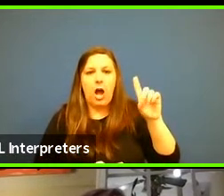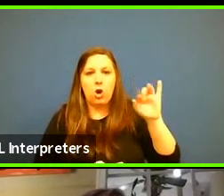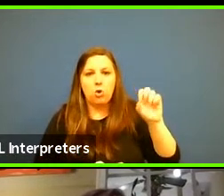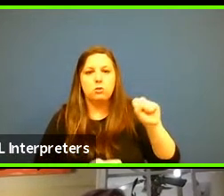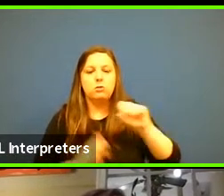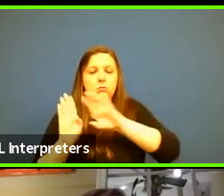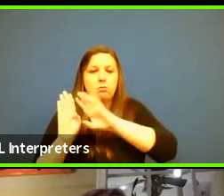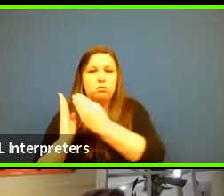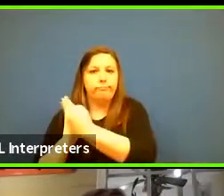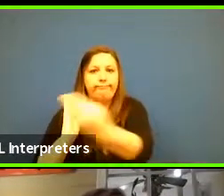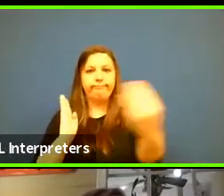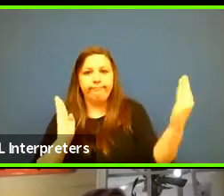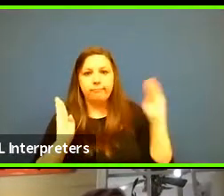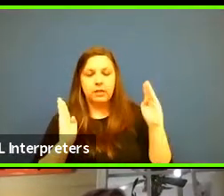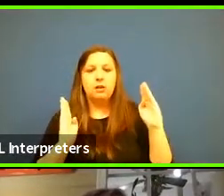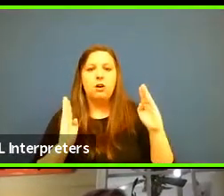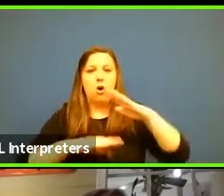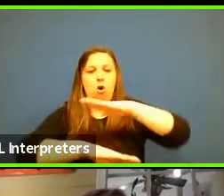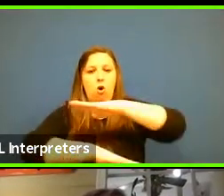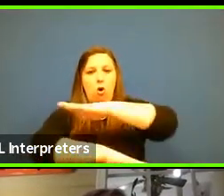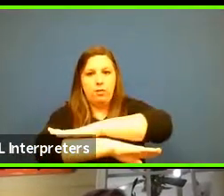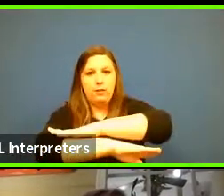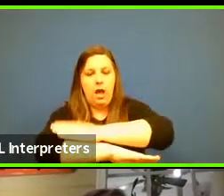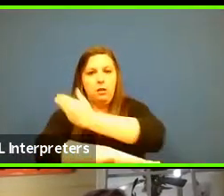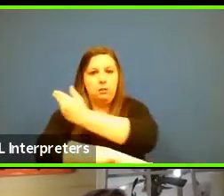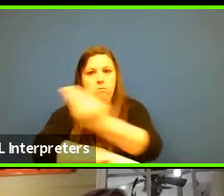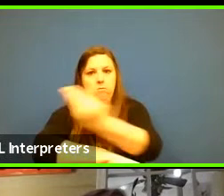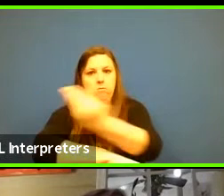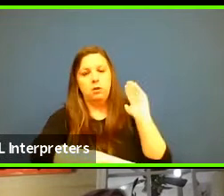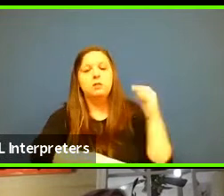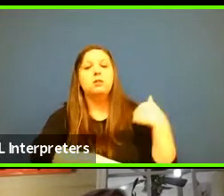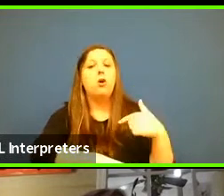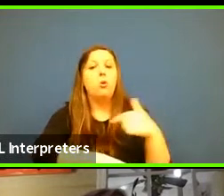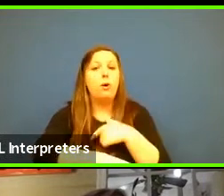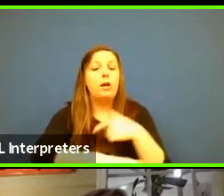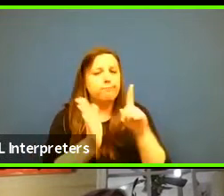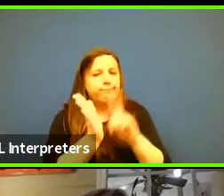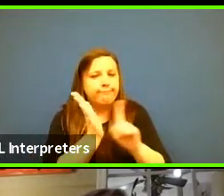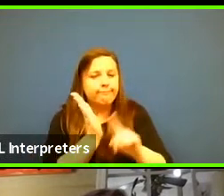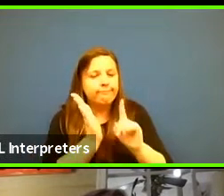for the desk for our students. So we did some research, started looking